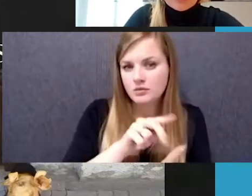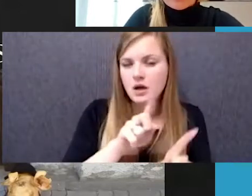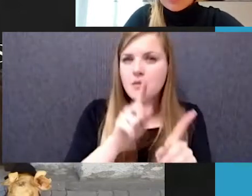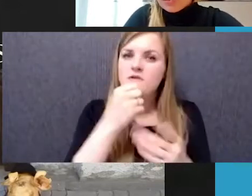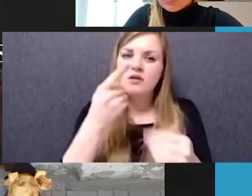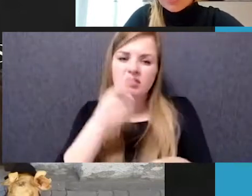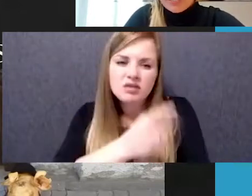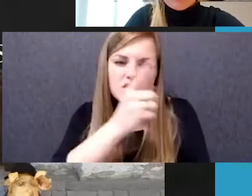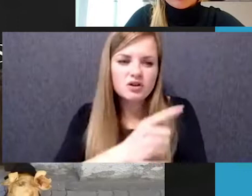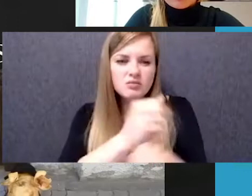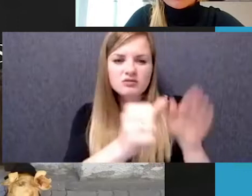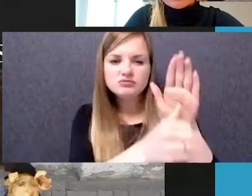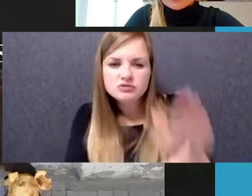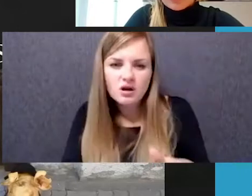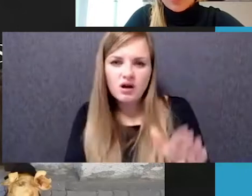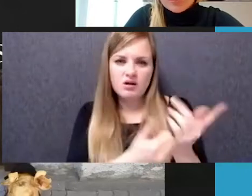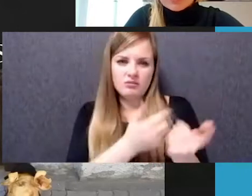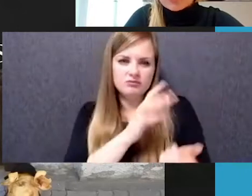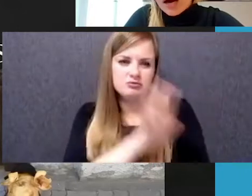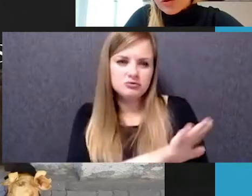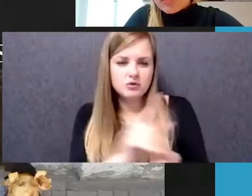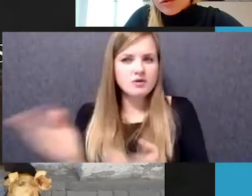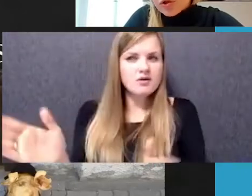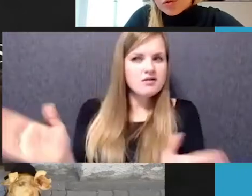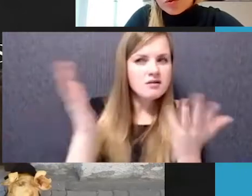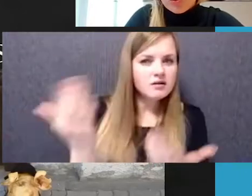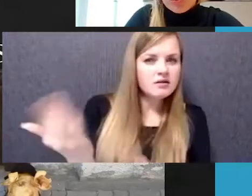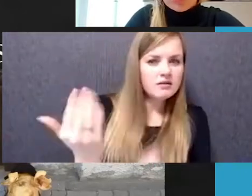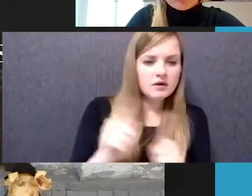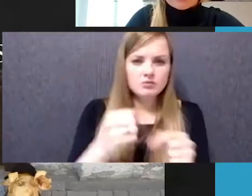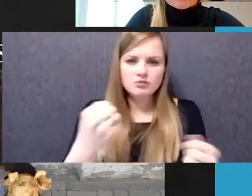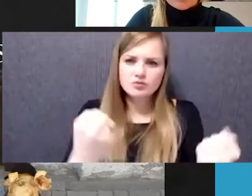hate speech is described as taunting, as